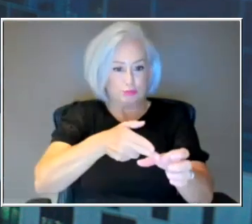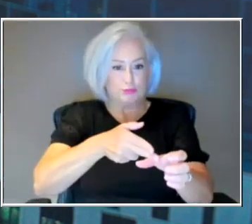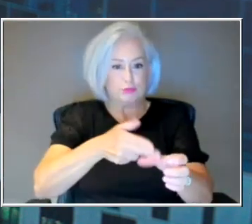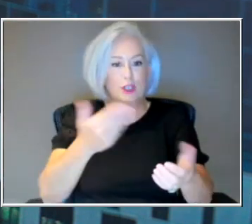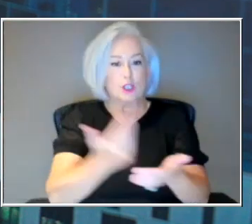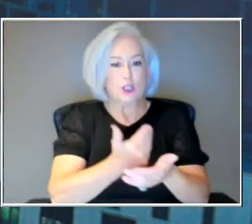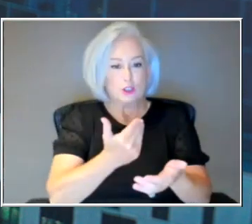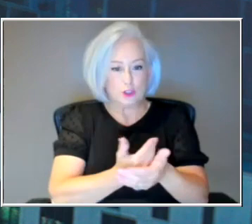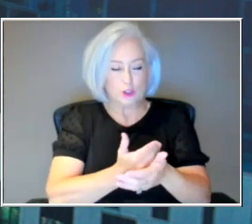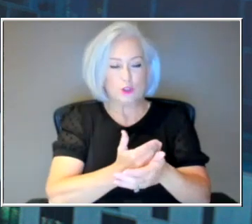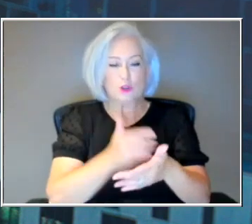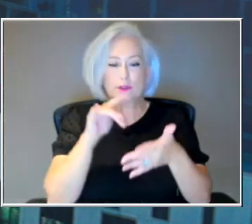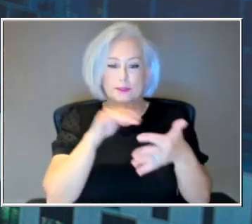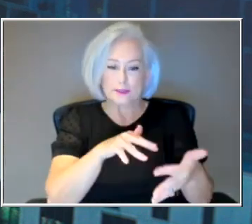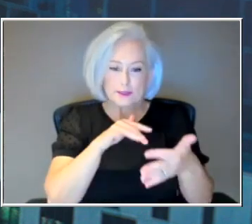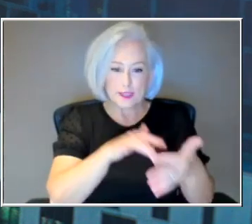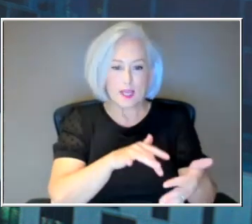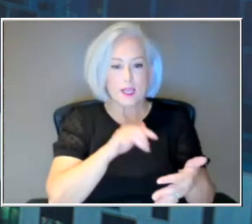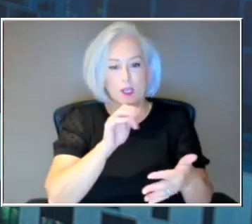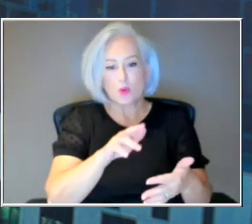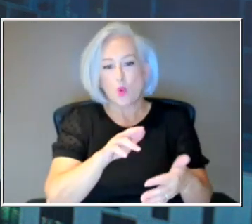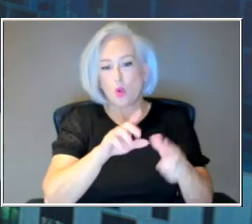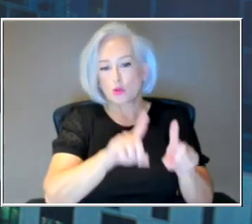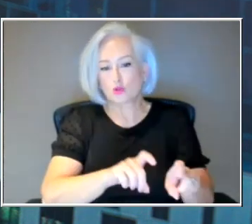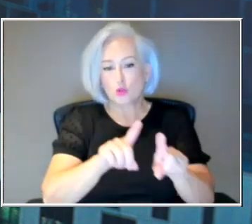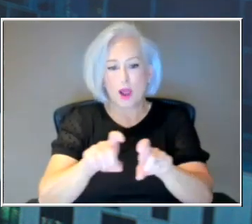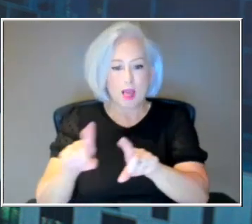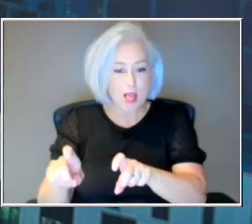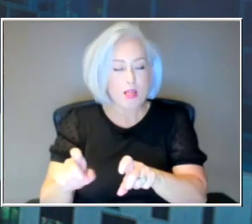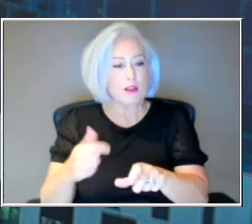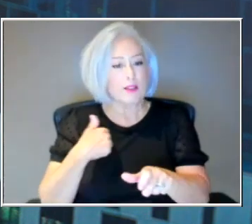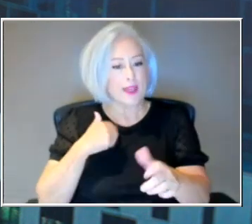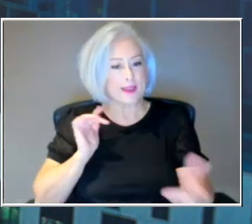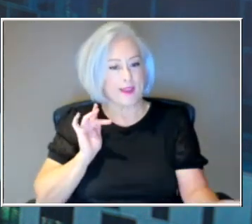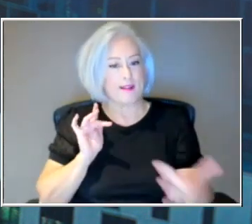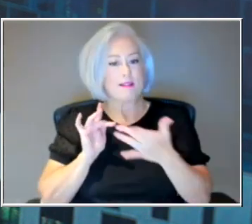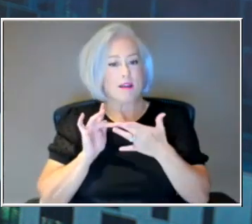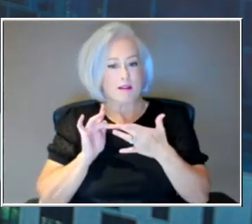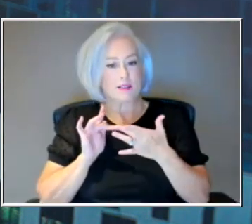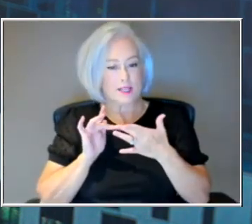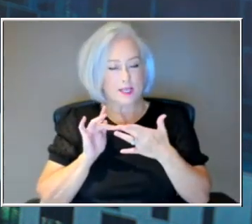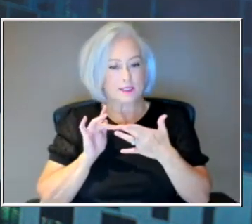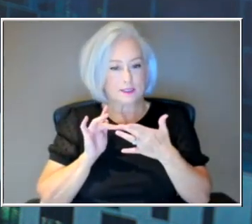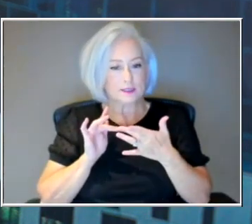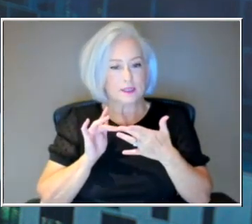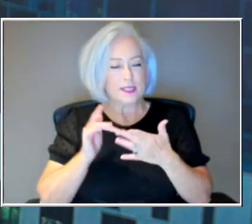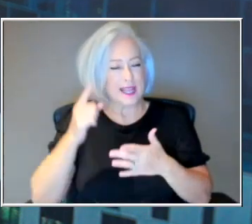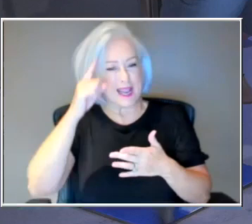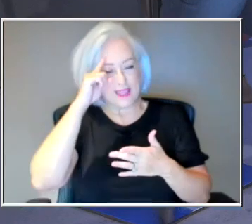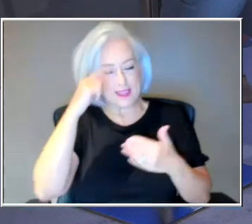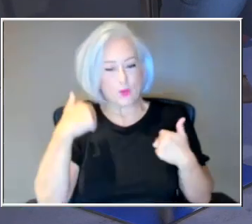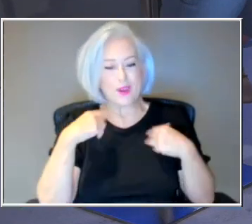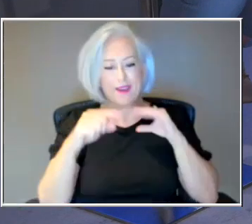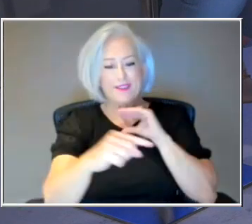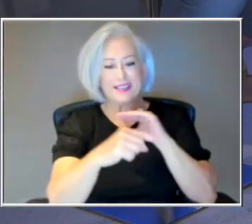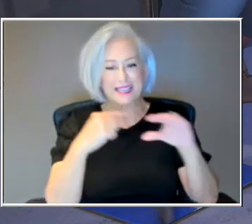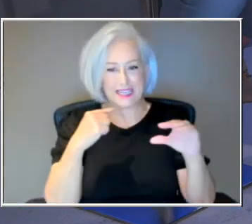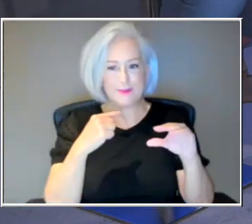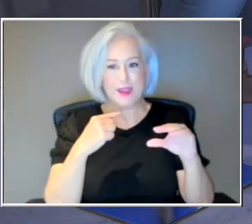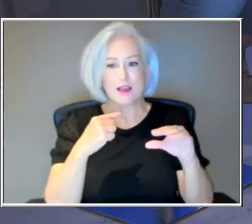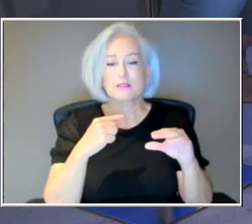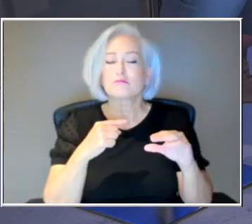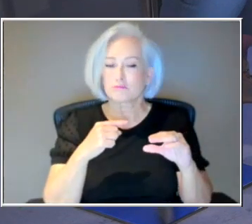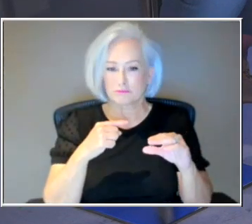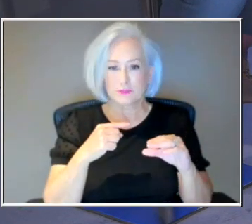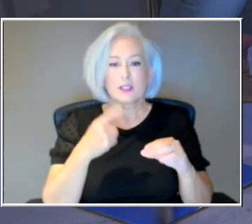ongoing studies, then we can have them reach out. I believe the email may be on the screen here. Yeah, you can email the Medical News Network. For patients,